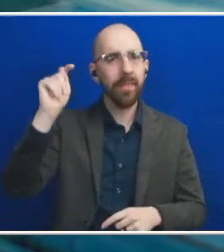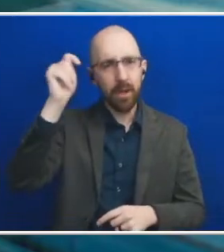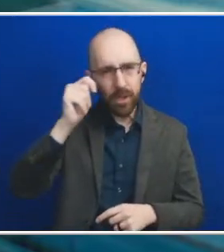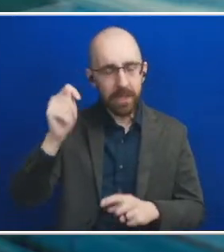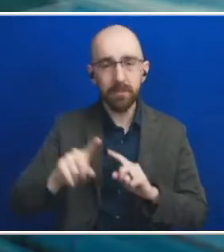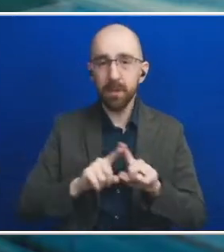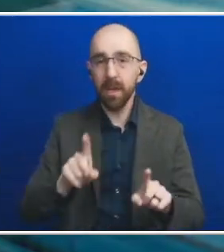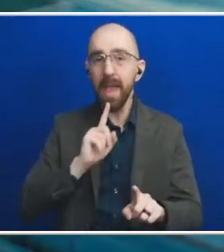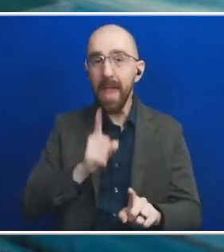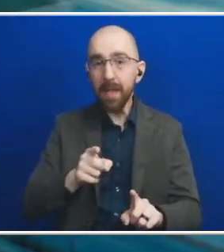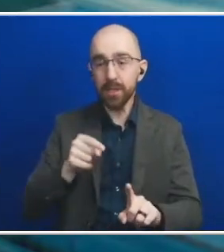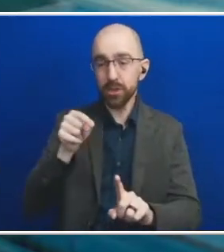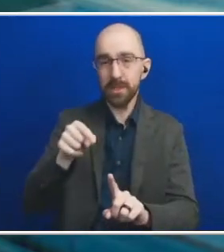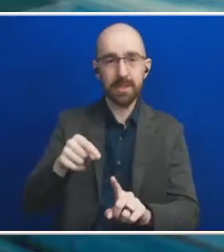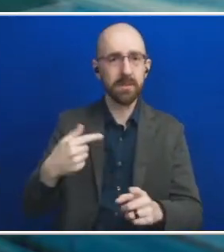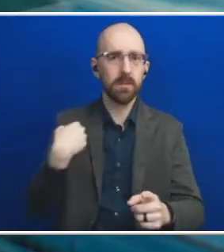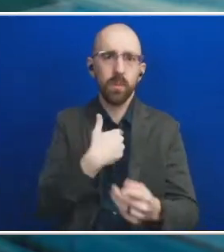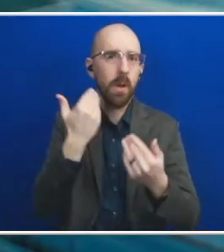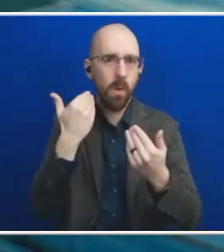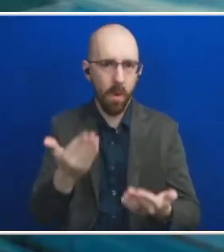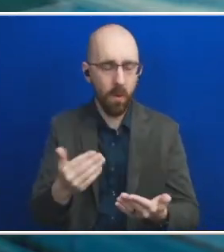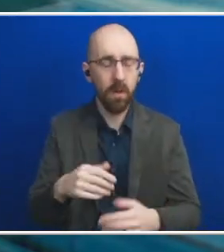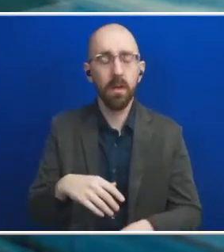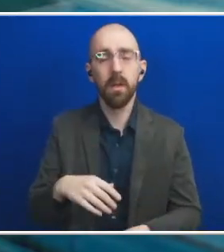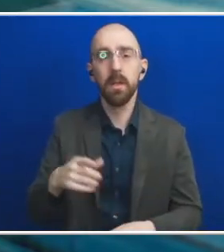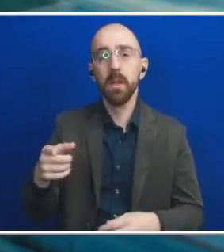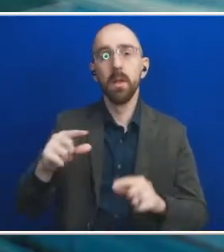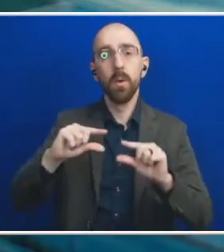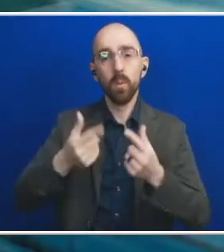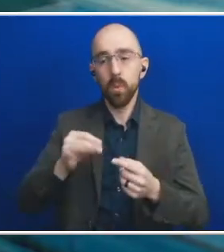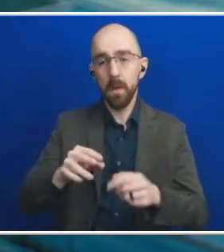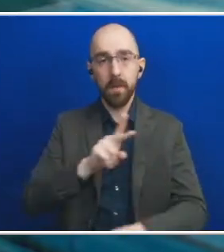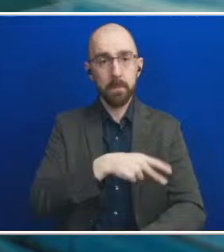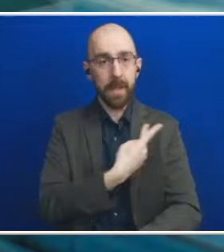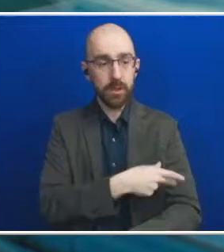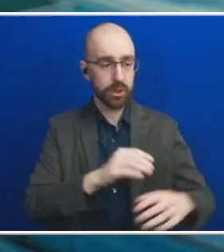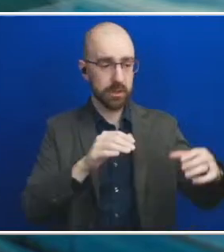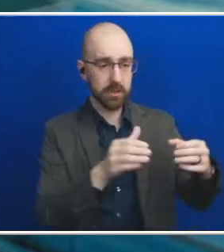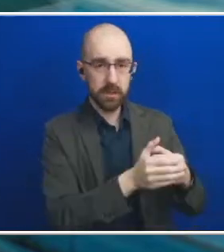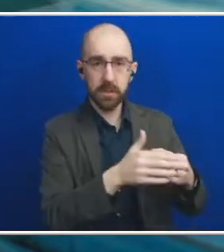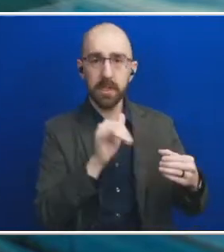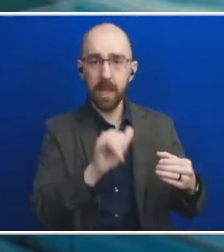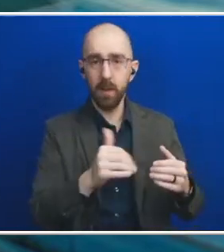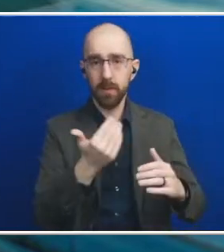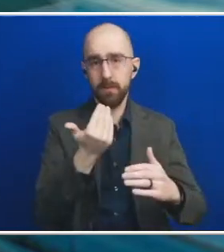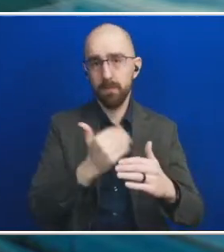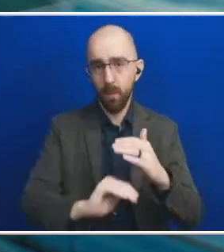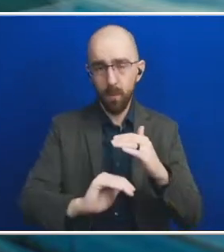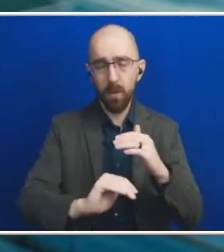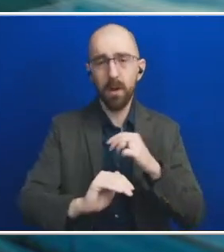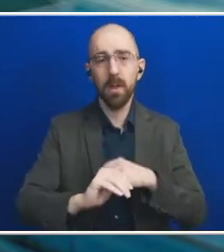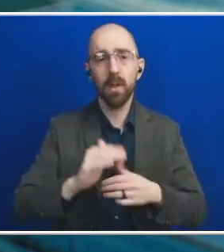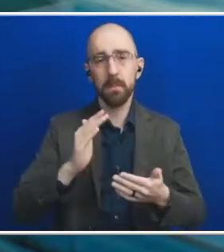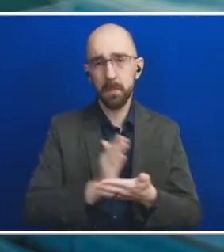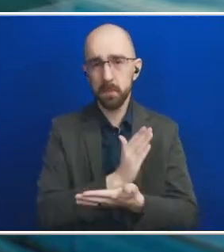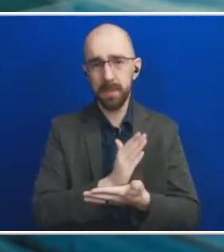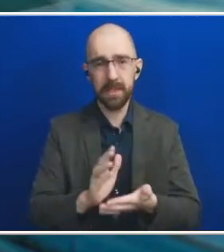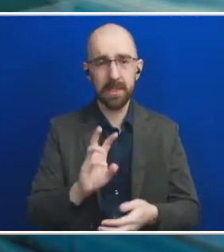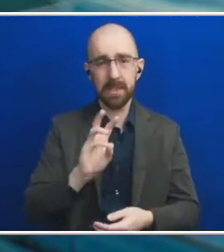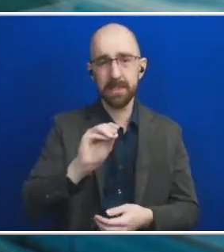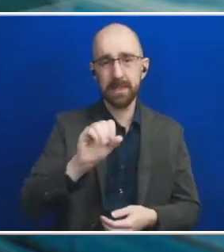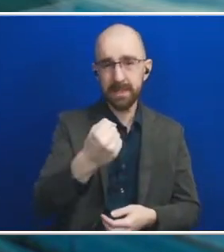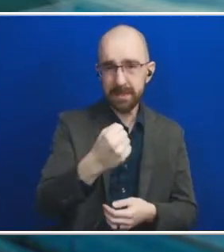we do know is this group of patients, this group that was born between like the 60s to